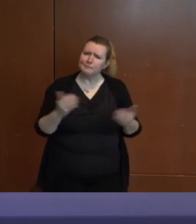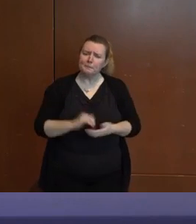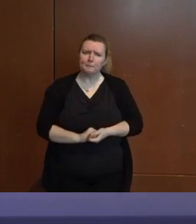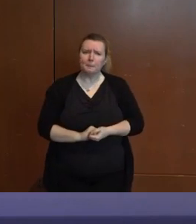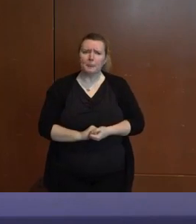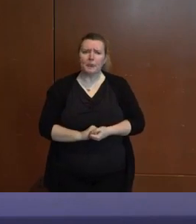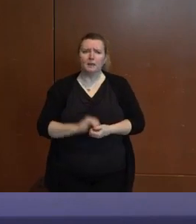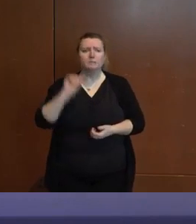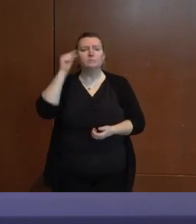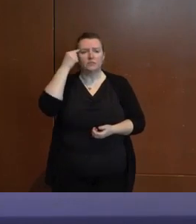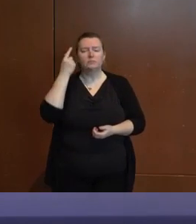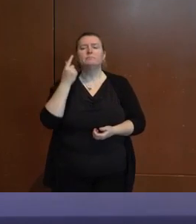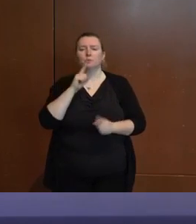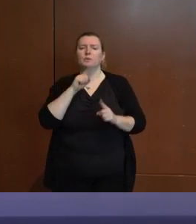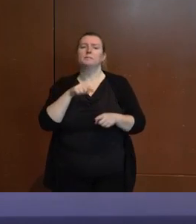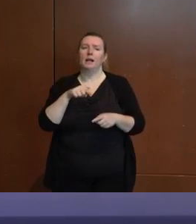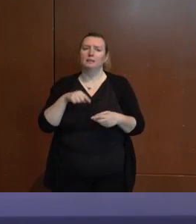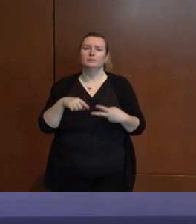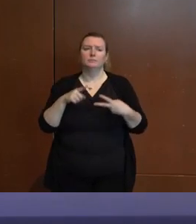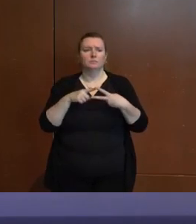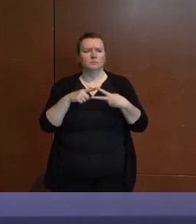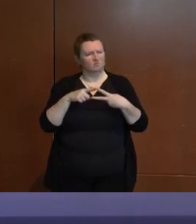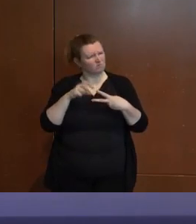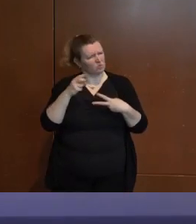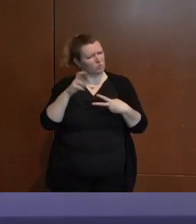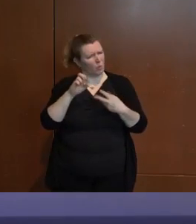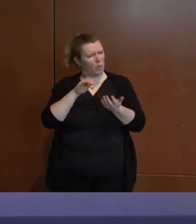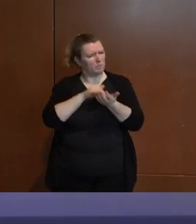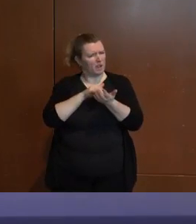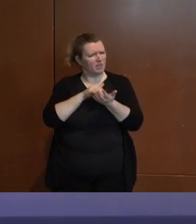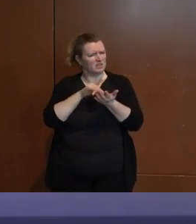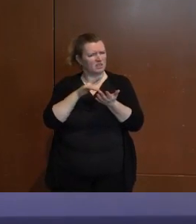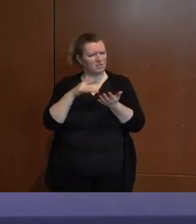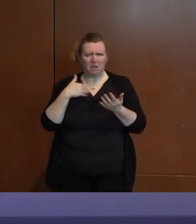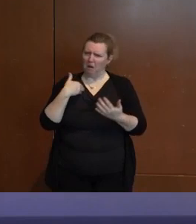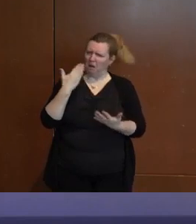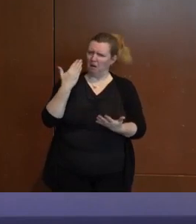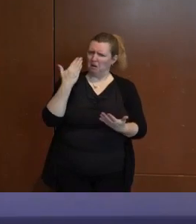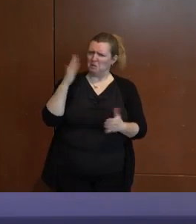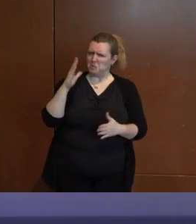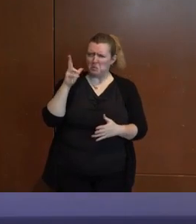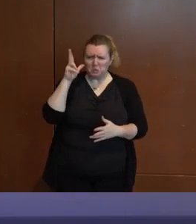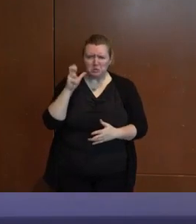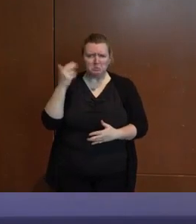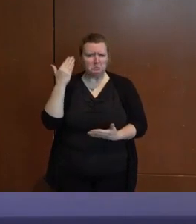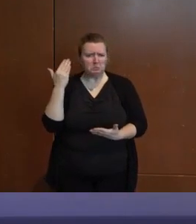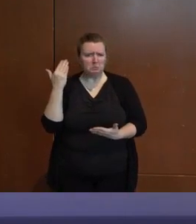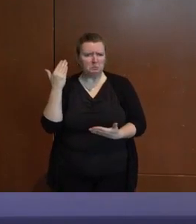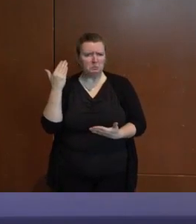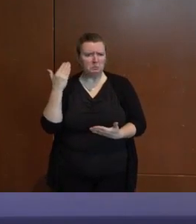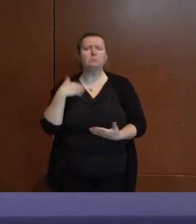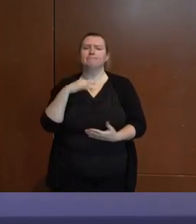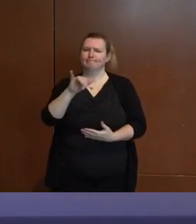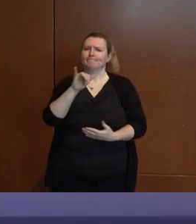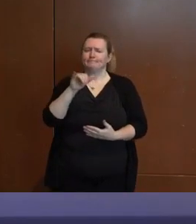heard about Shore Medical, so I can let Judy address it. But I would say, as a general matter, we need all hands on deck, and we